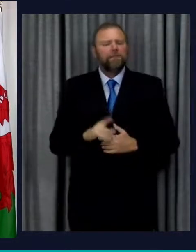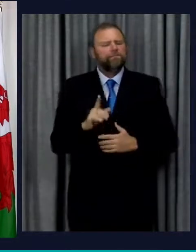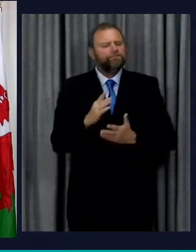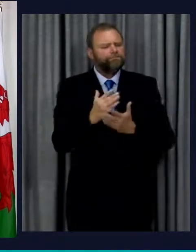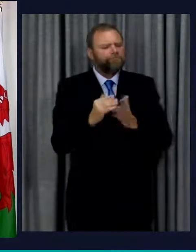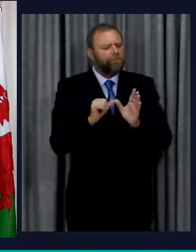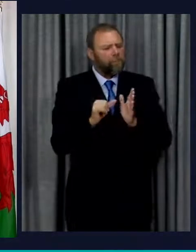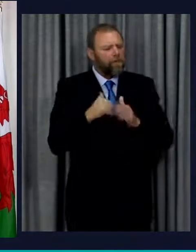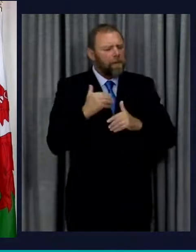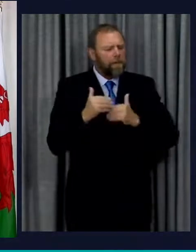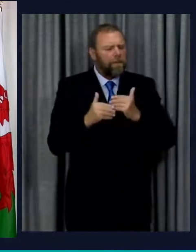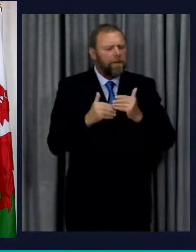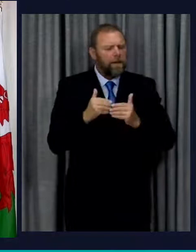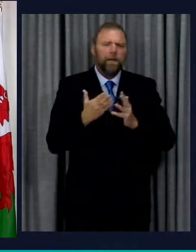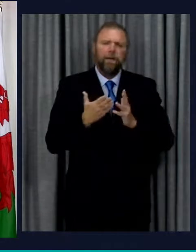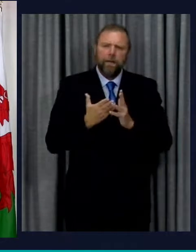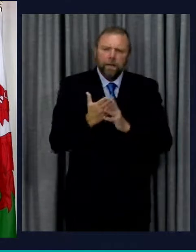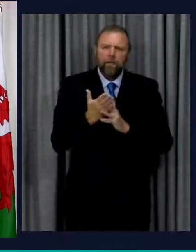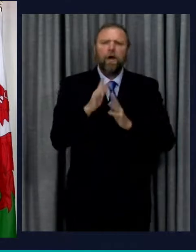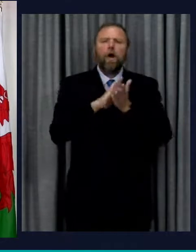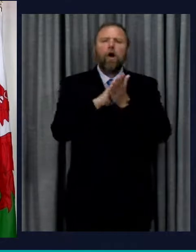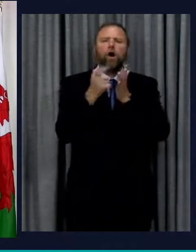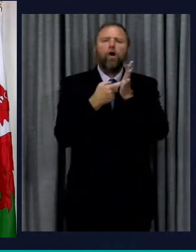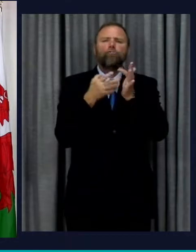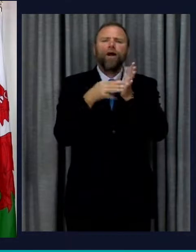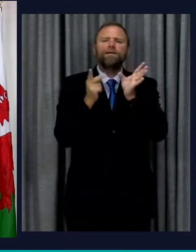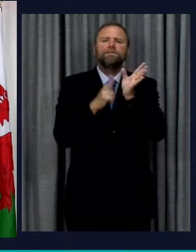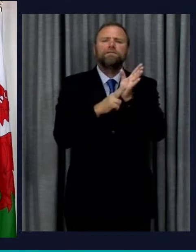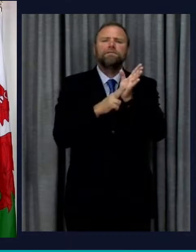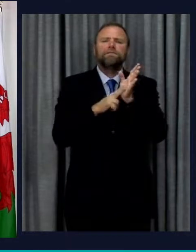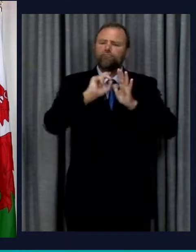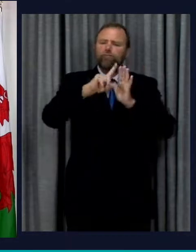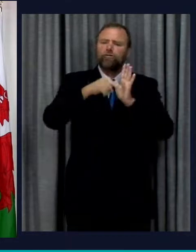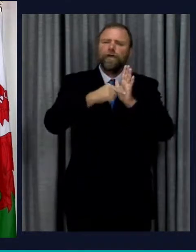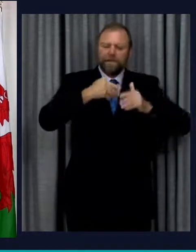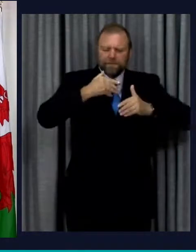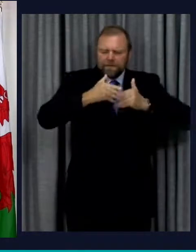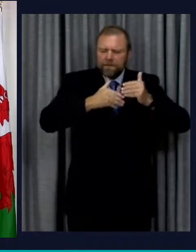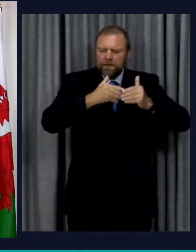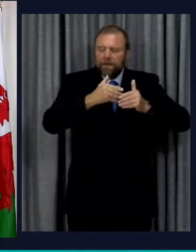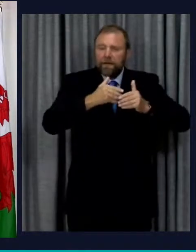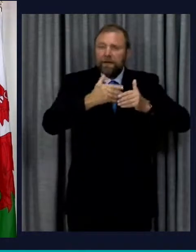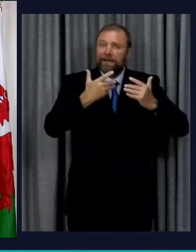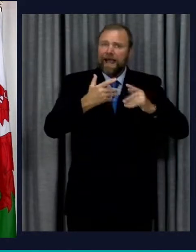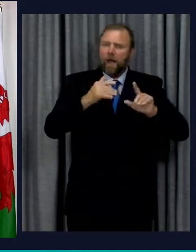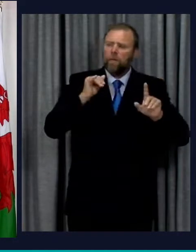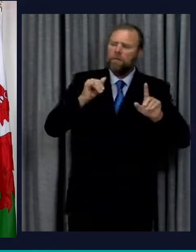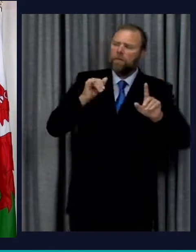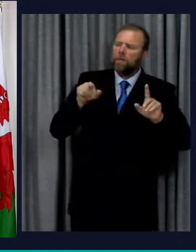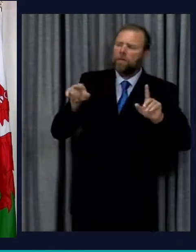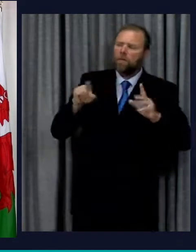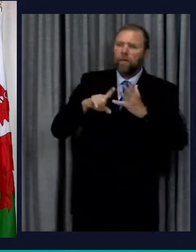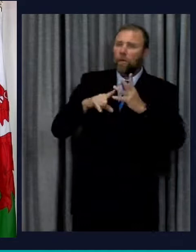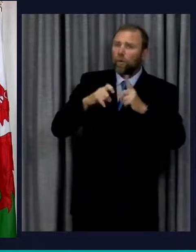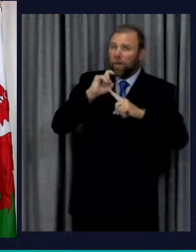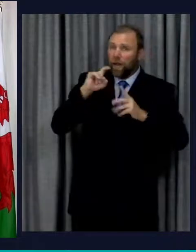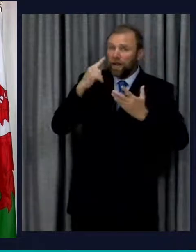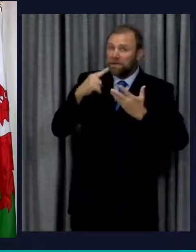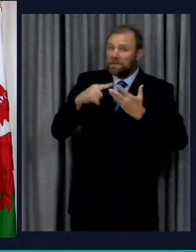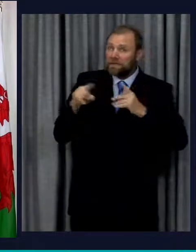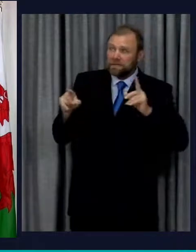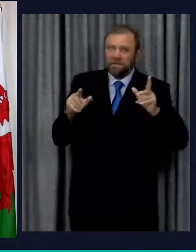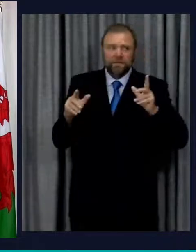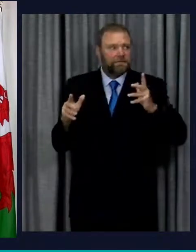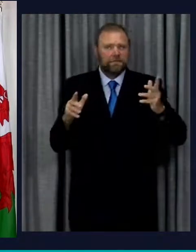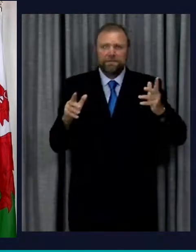down the path with the Horizon project previously, there is some scepticism about whether the UK government will make all of those choices. Now, what